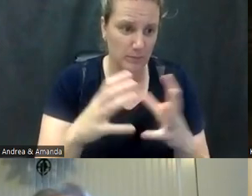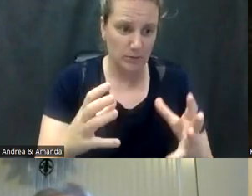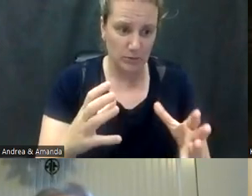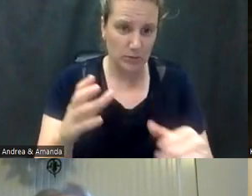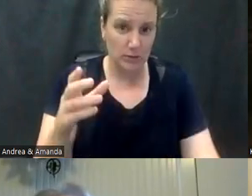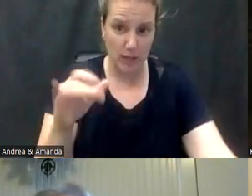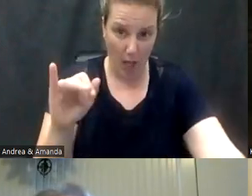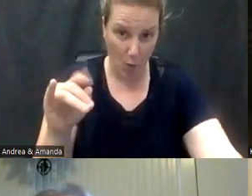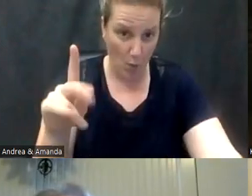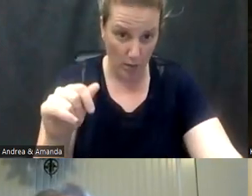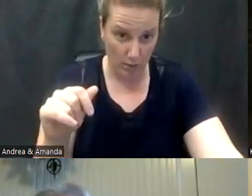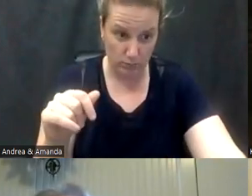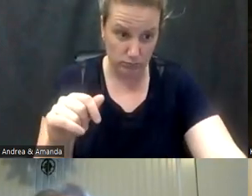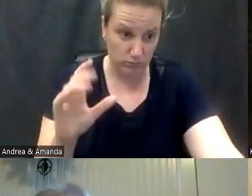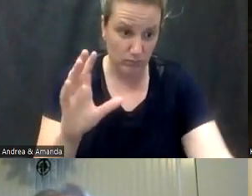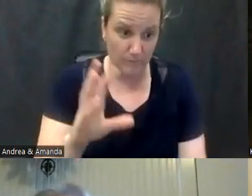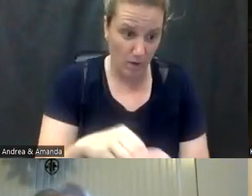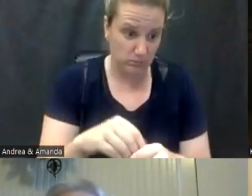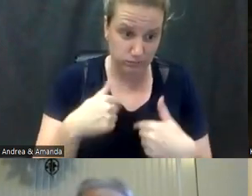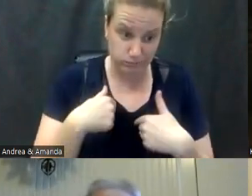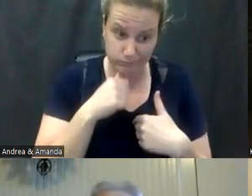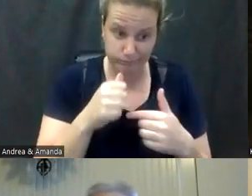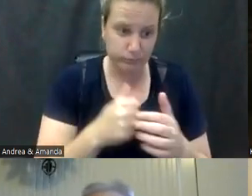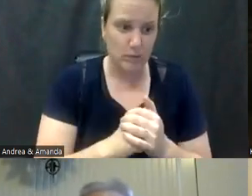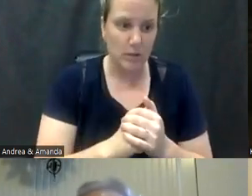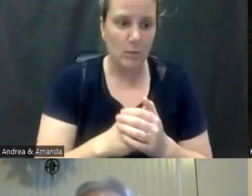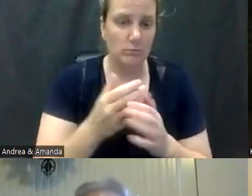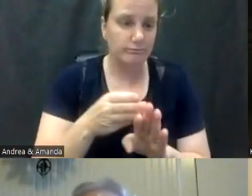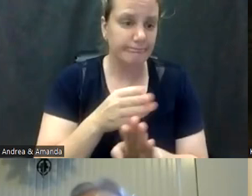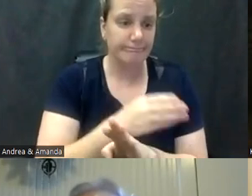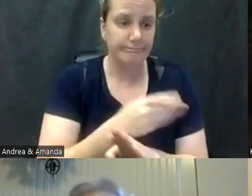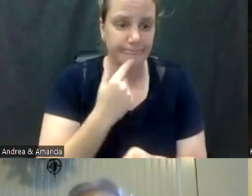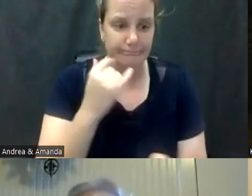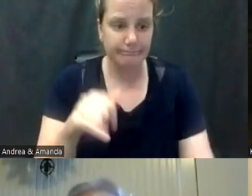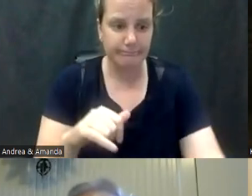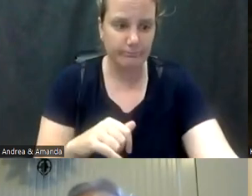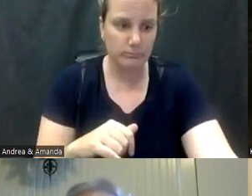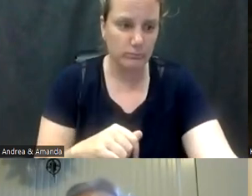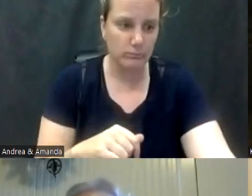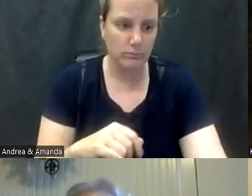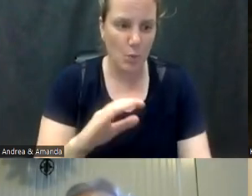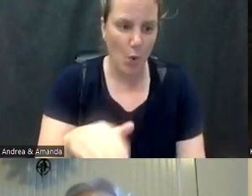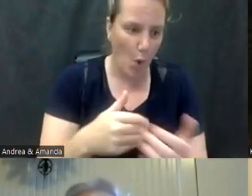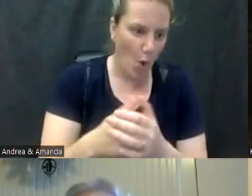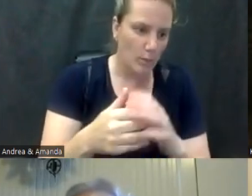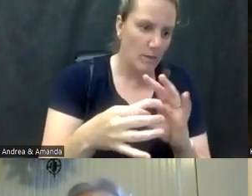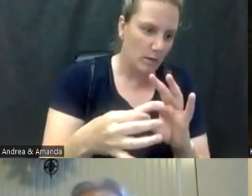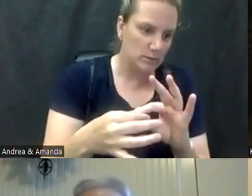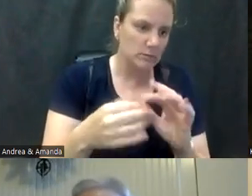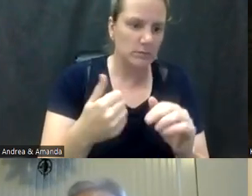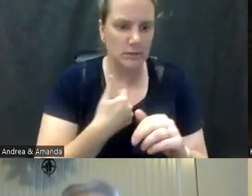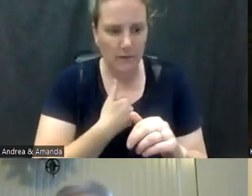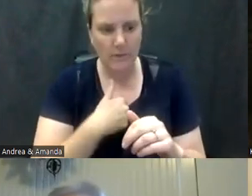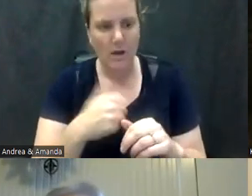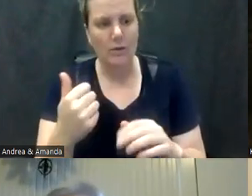did. And I also want to preface all these remarks by myself and by the other commissioners by saying, you know, we're